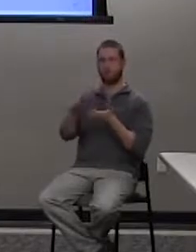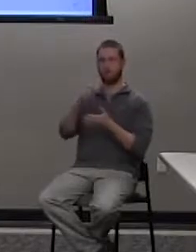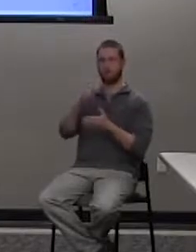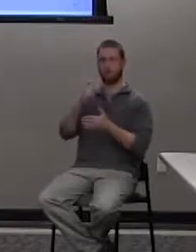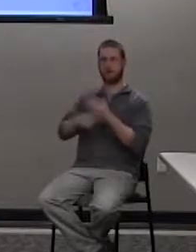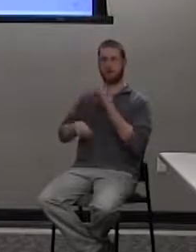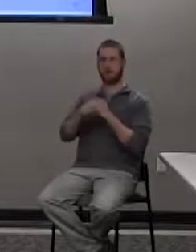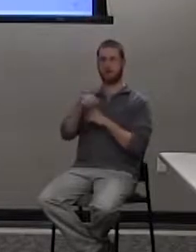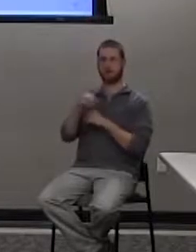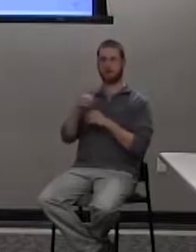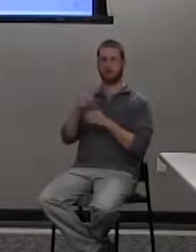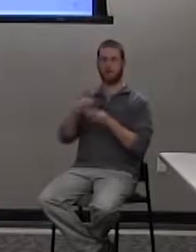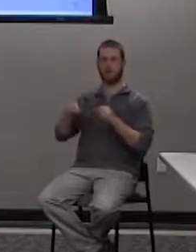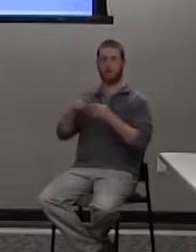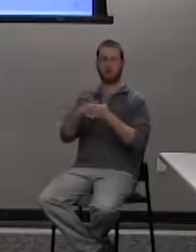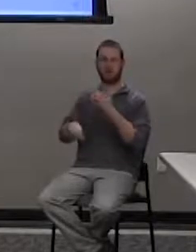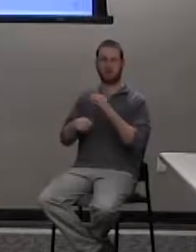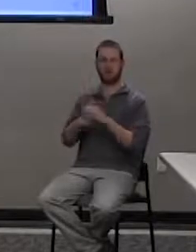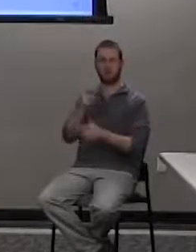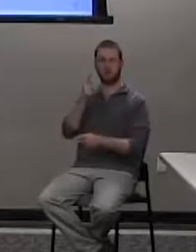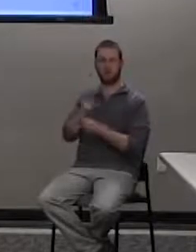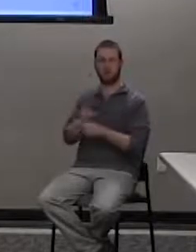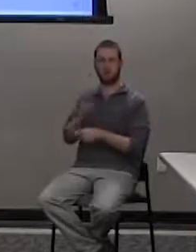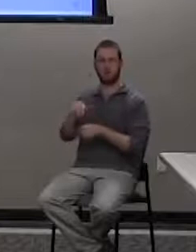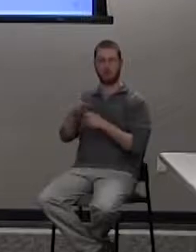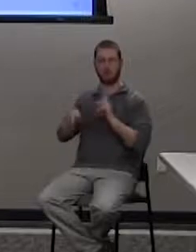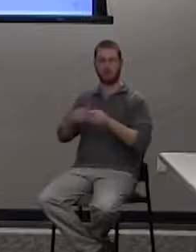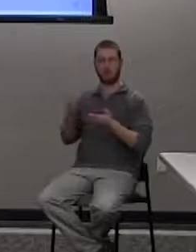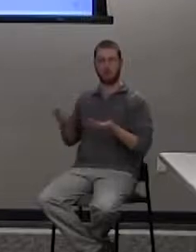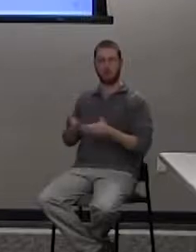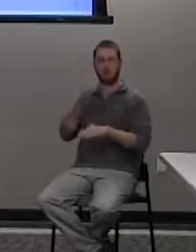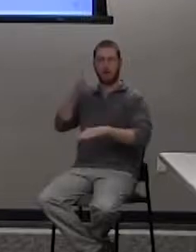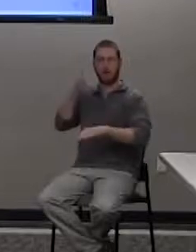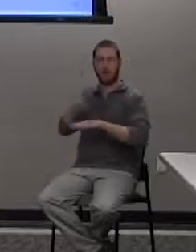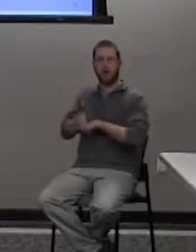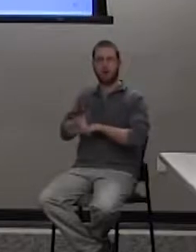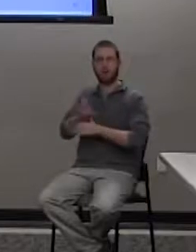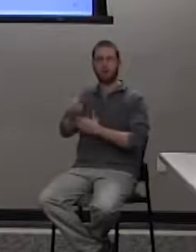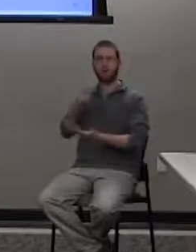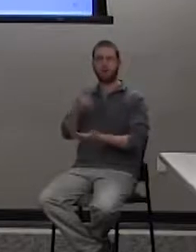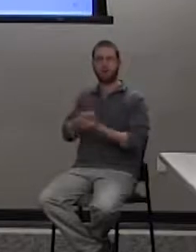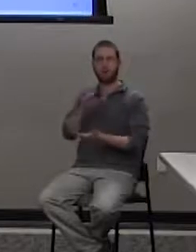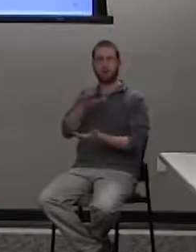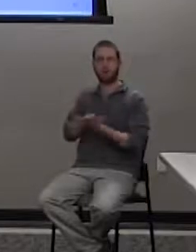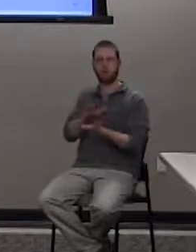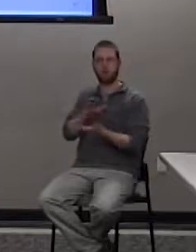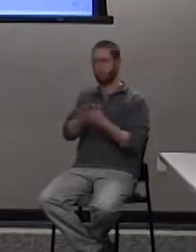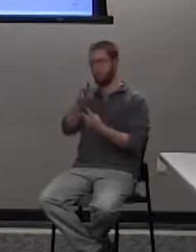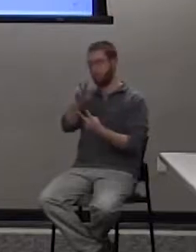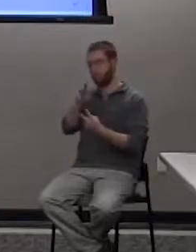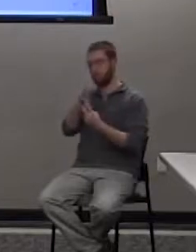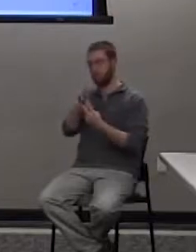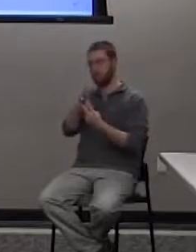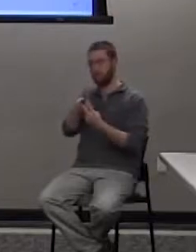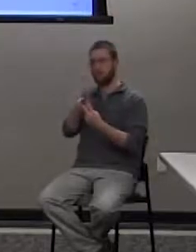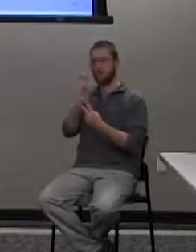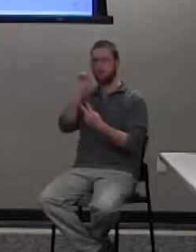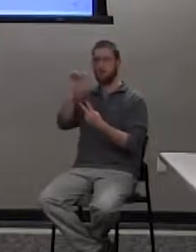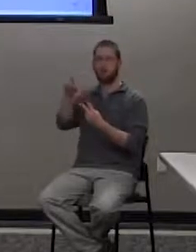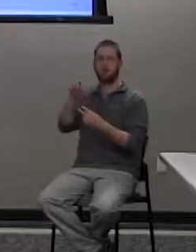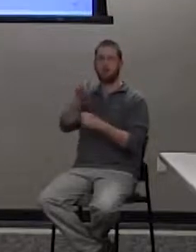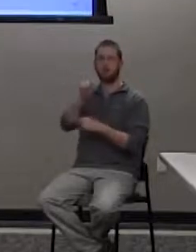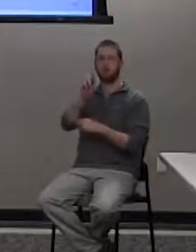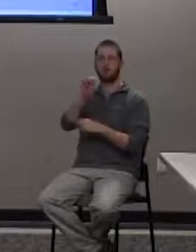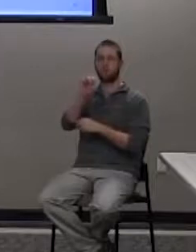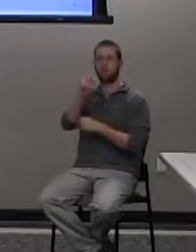Absolutely. And we want to keep those folks here after they get out of school, whether they end up going to a